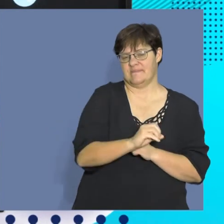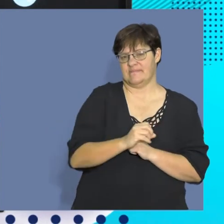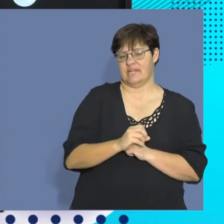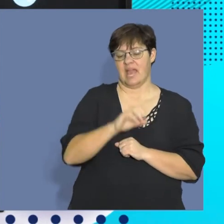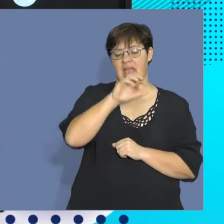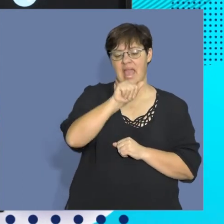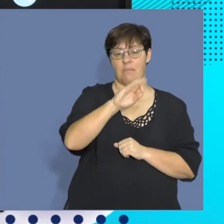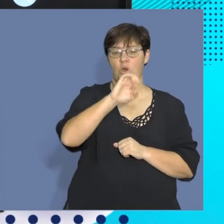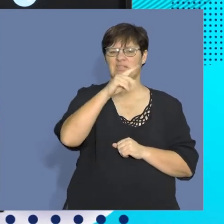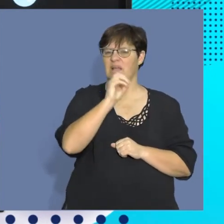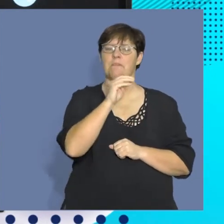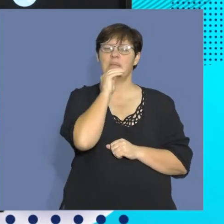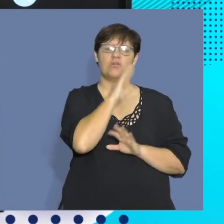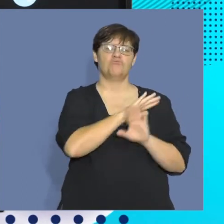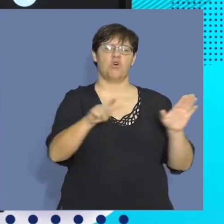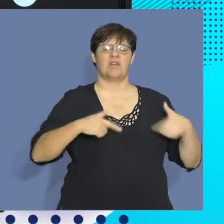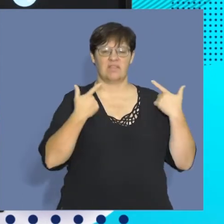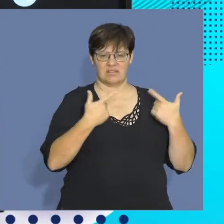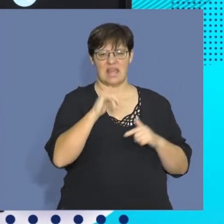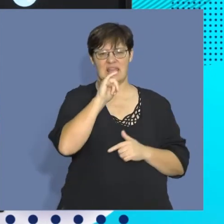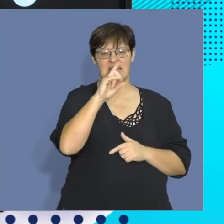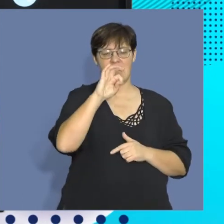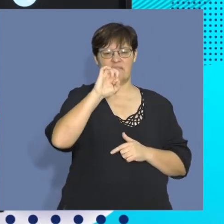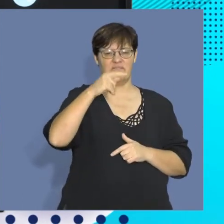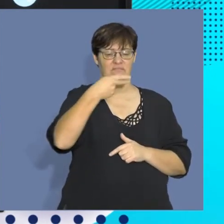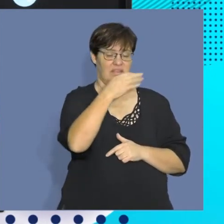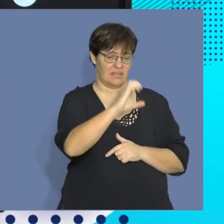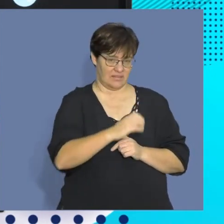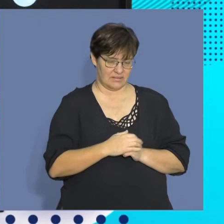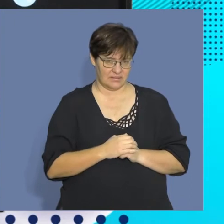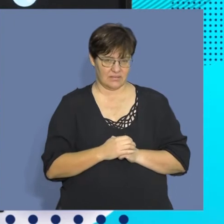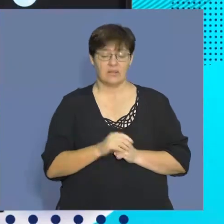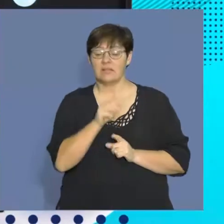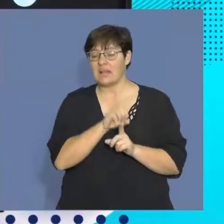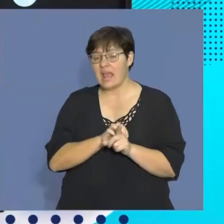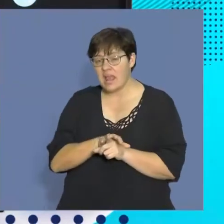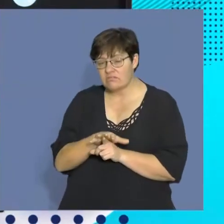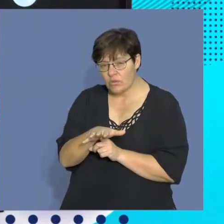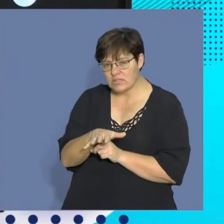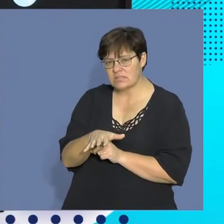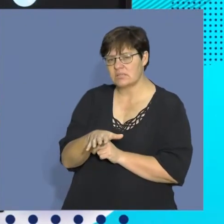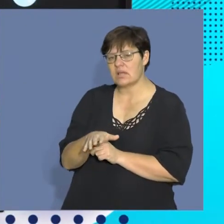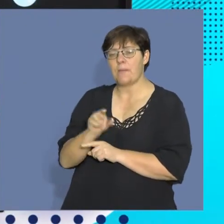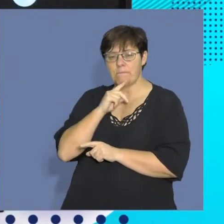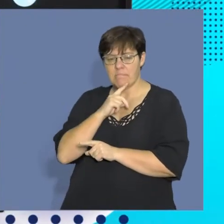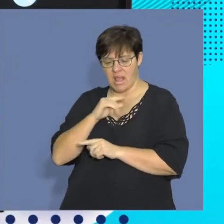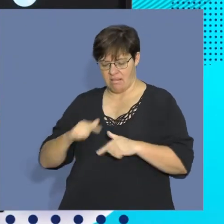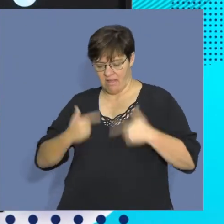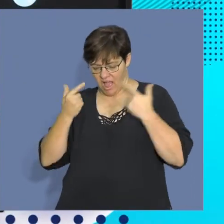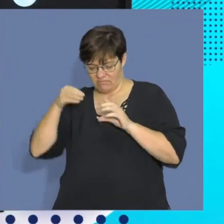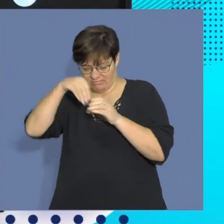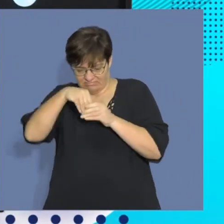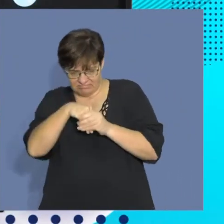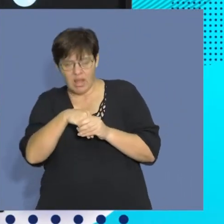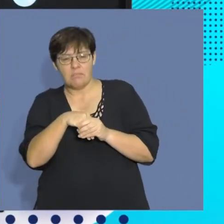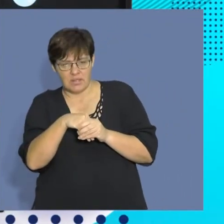your abiotic factors, which we refer to as your edaphic factors. So pH again influences the type of organisms as well as plants that